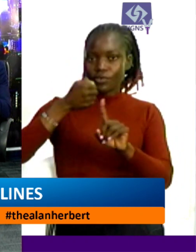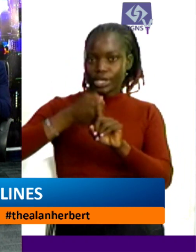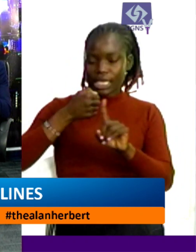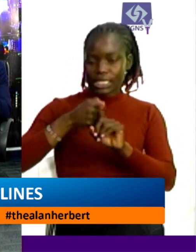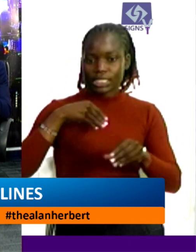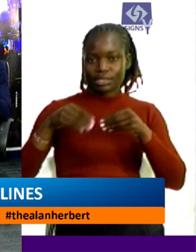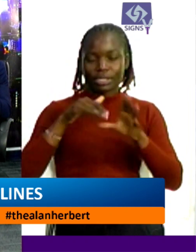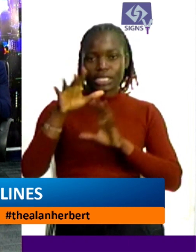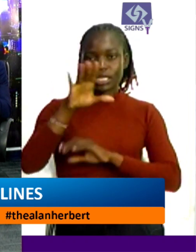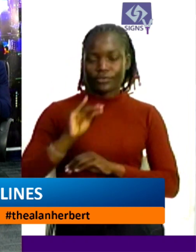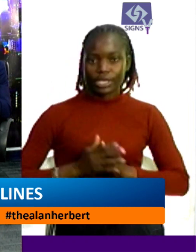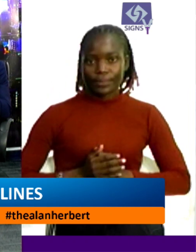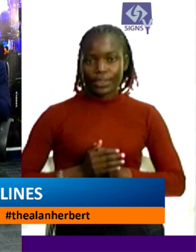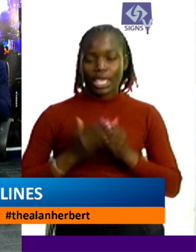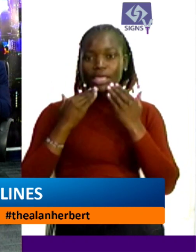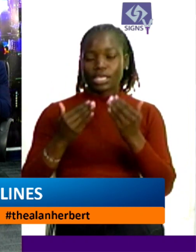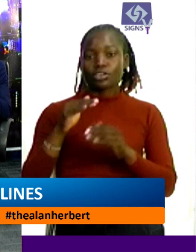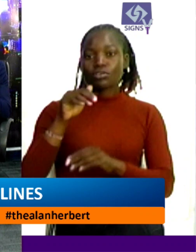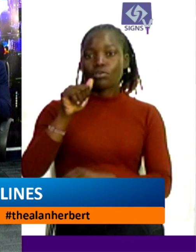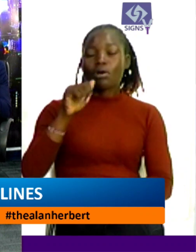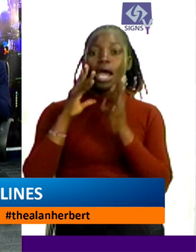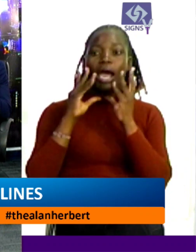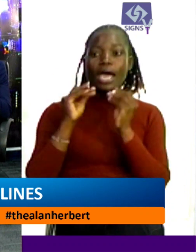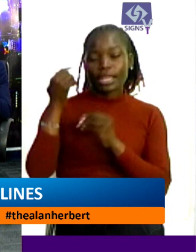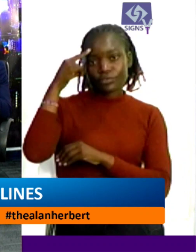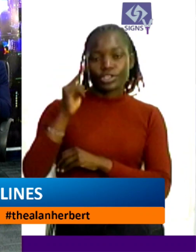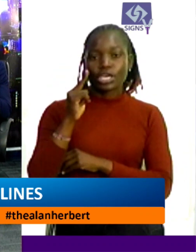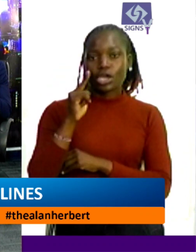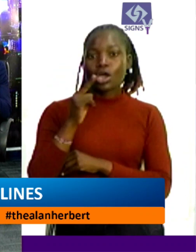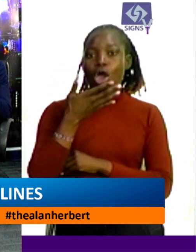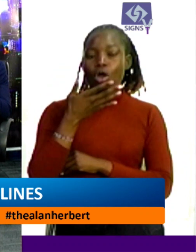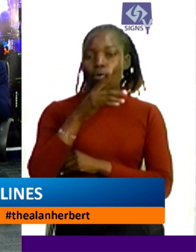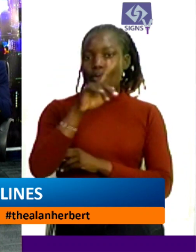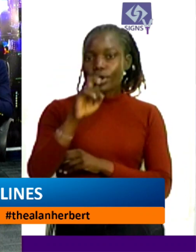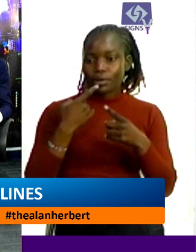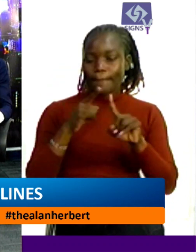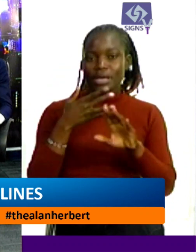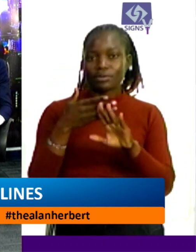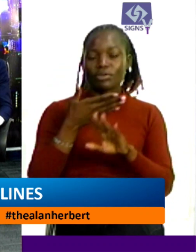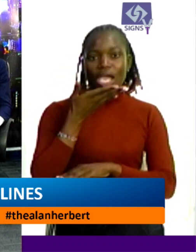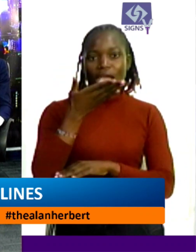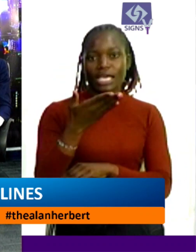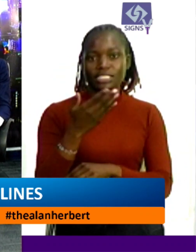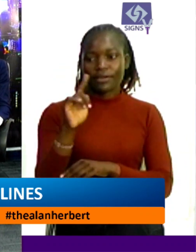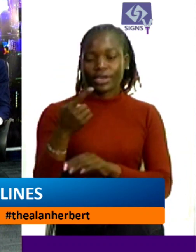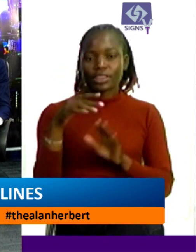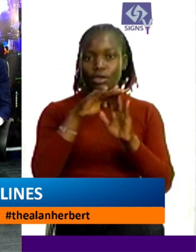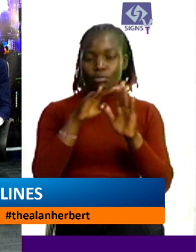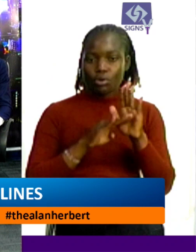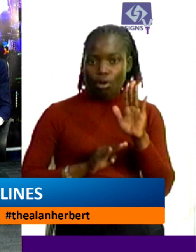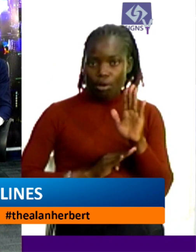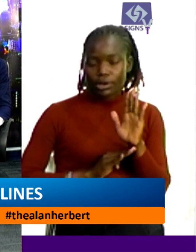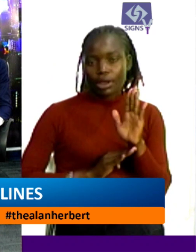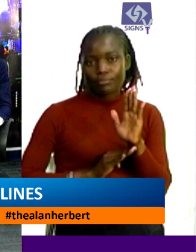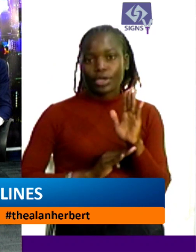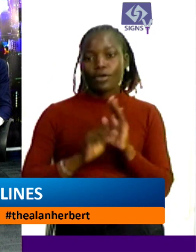continent? Okay, thank you, Alan, for the question. But before I answer your question, yes. Let's just look at the program overview of the